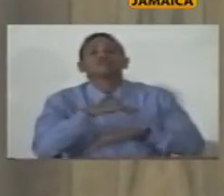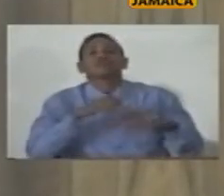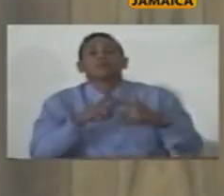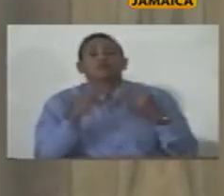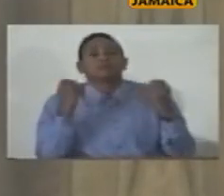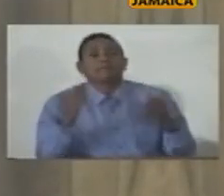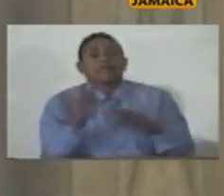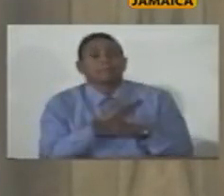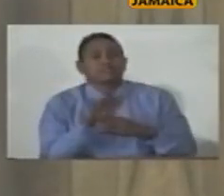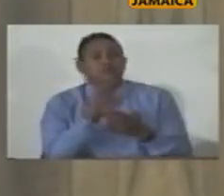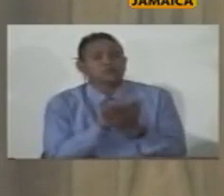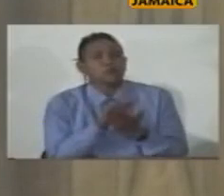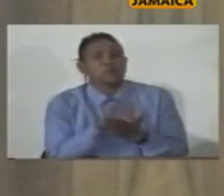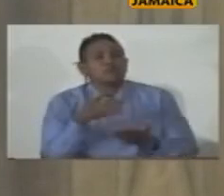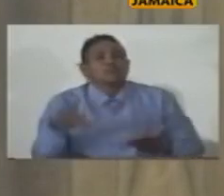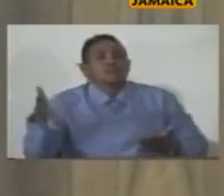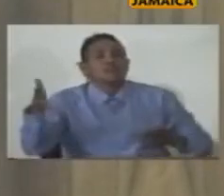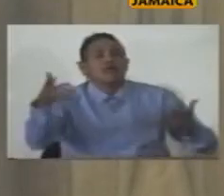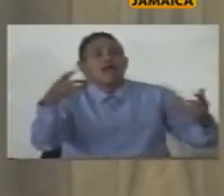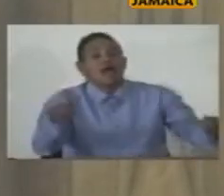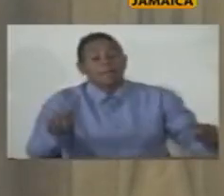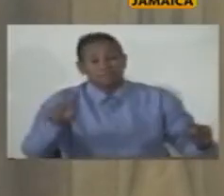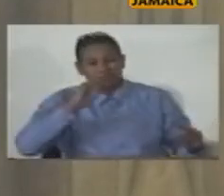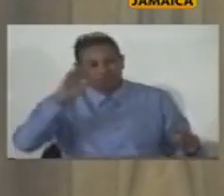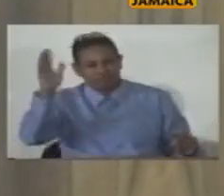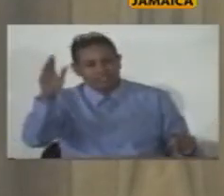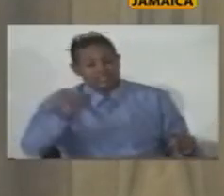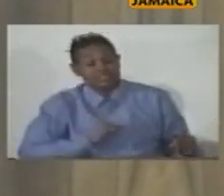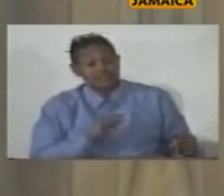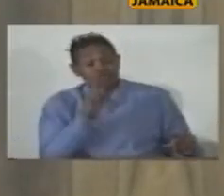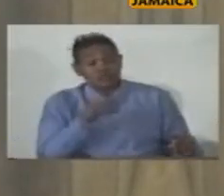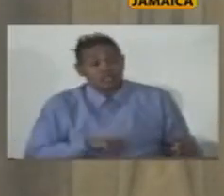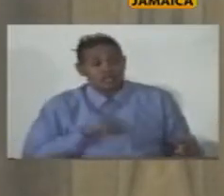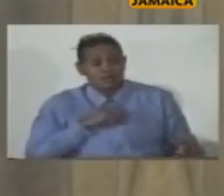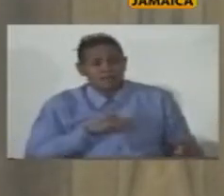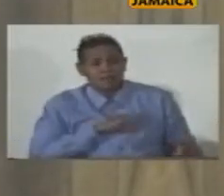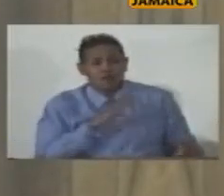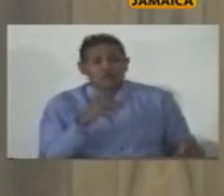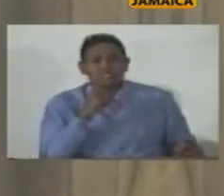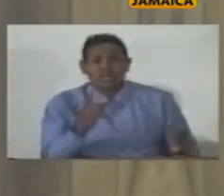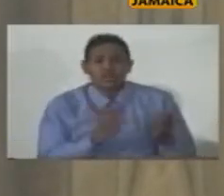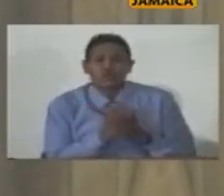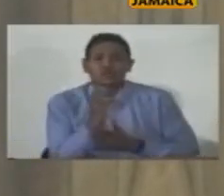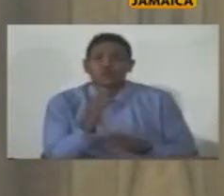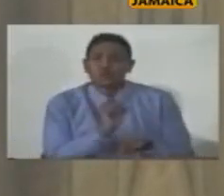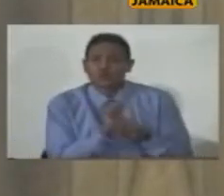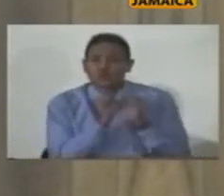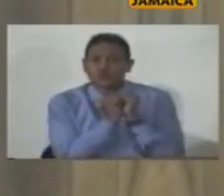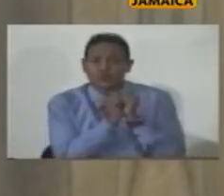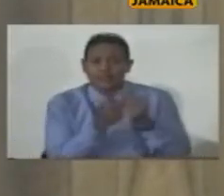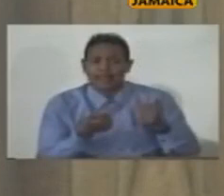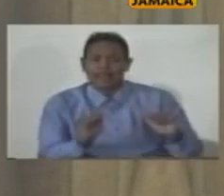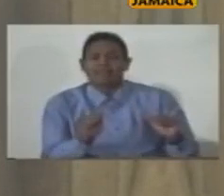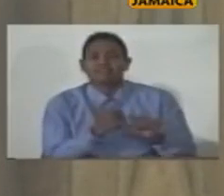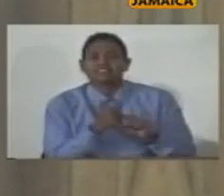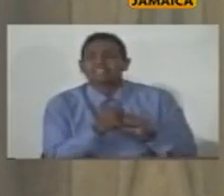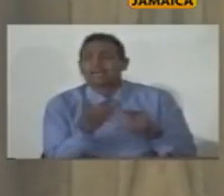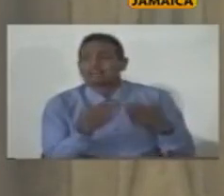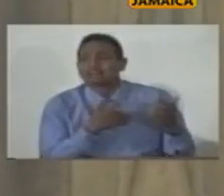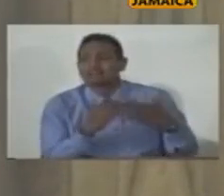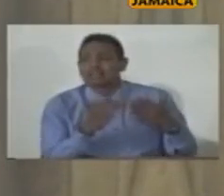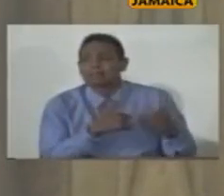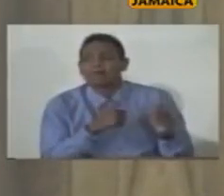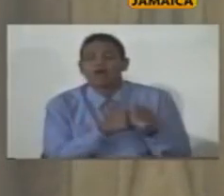businesses. Mr. Speaker, I'm proud to state that through collective efforts and despite